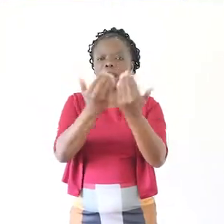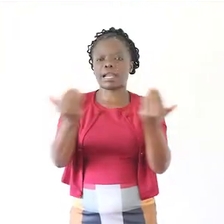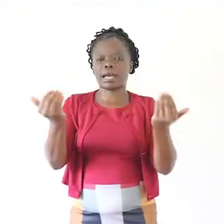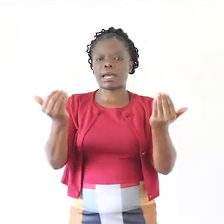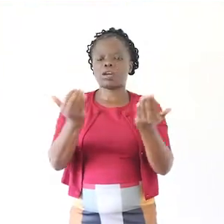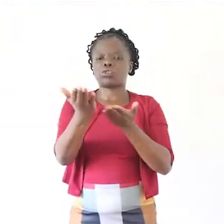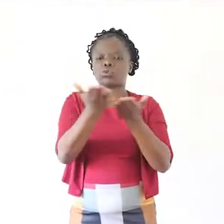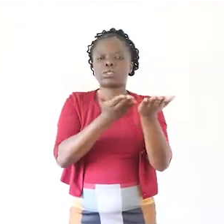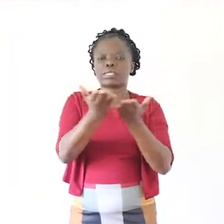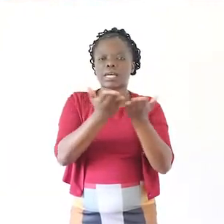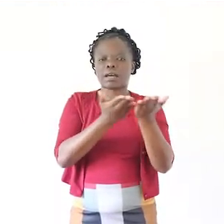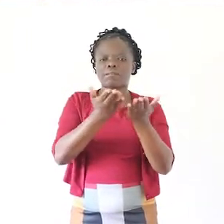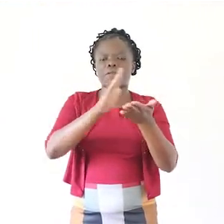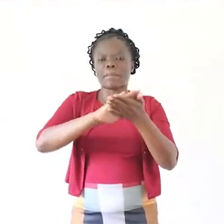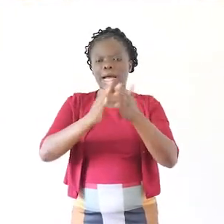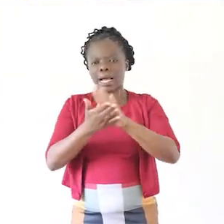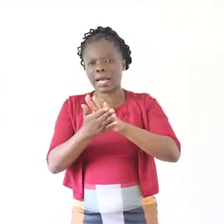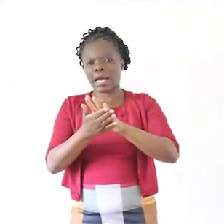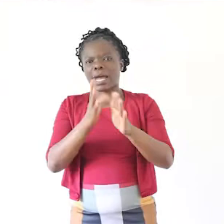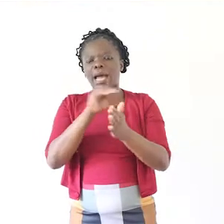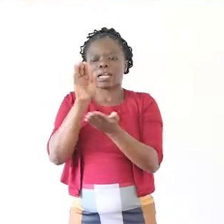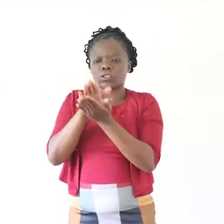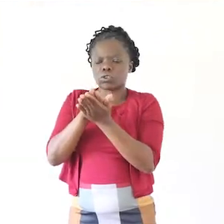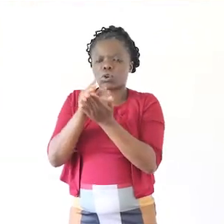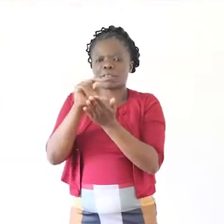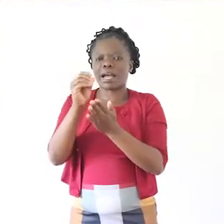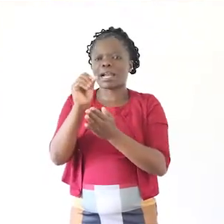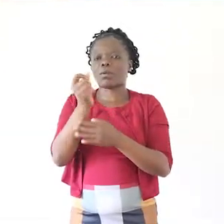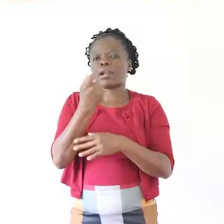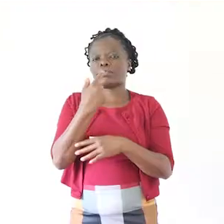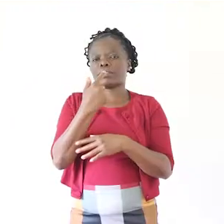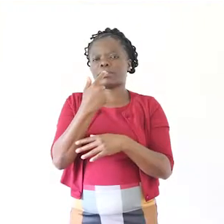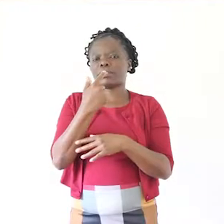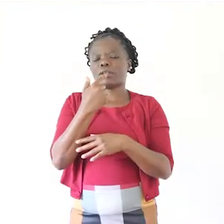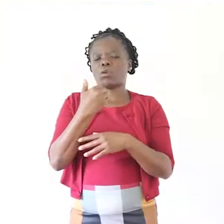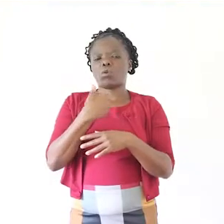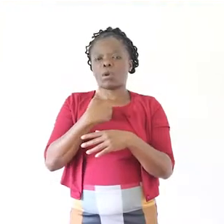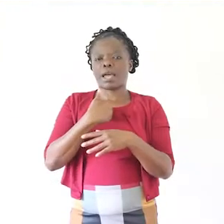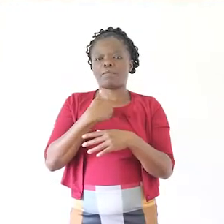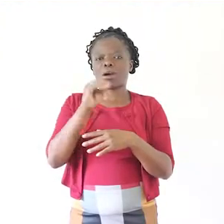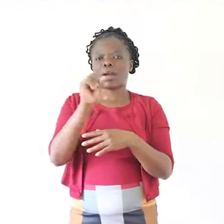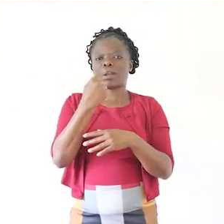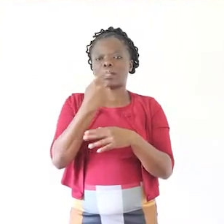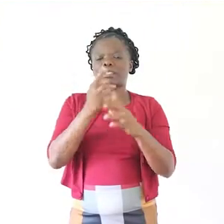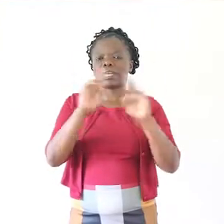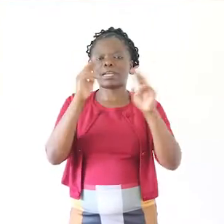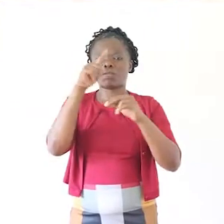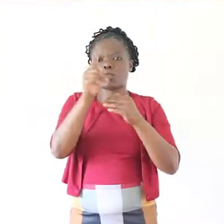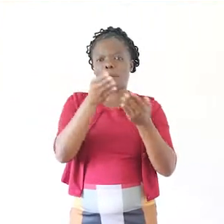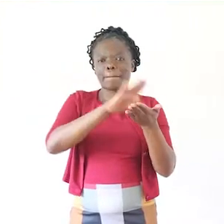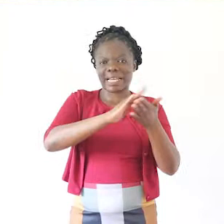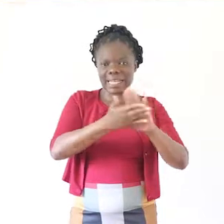learner to serve, pack, and store the groundnuts. We have now our groundnuts ready for